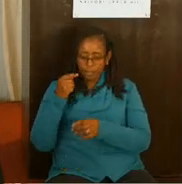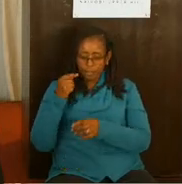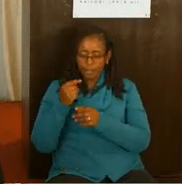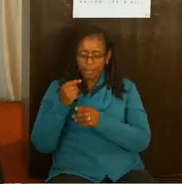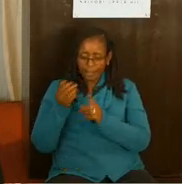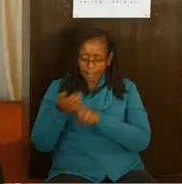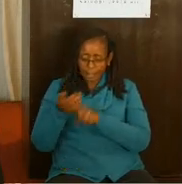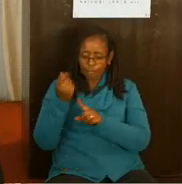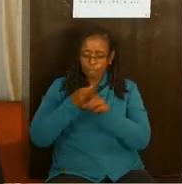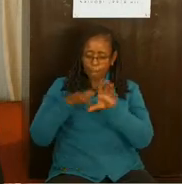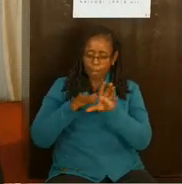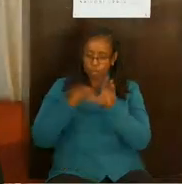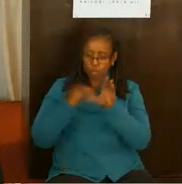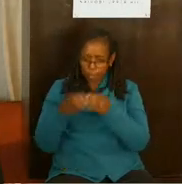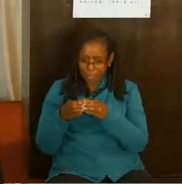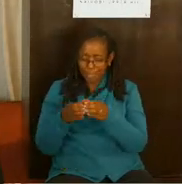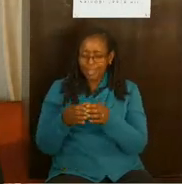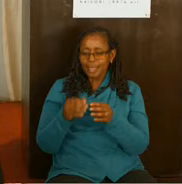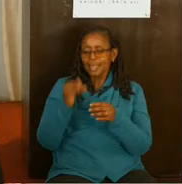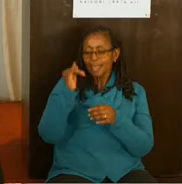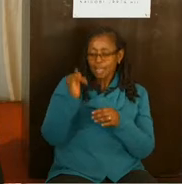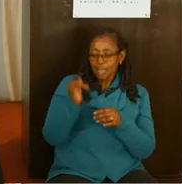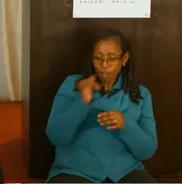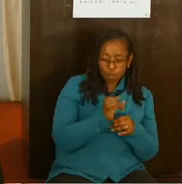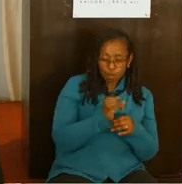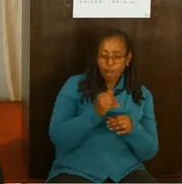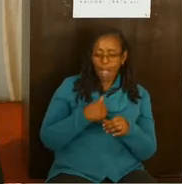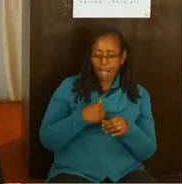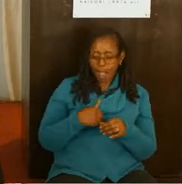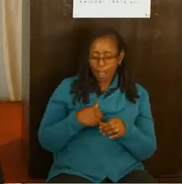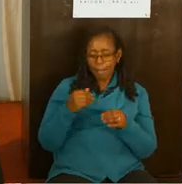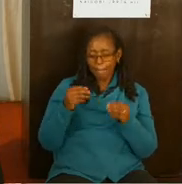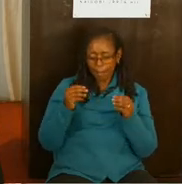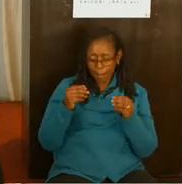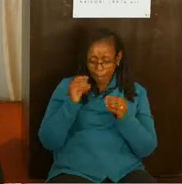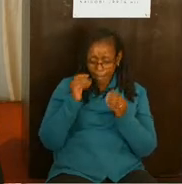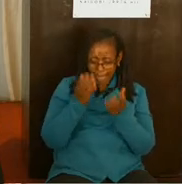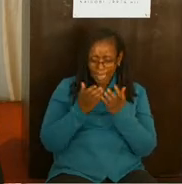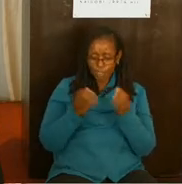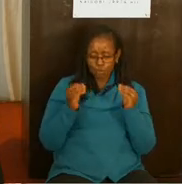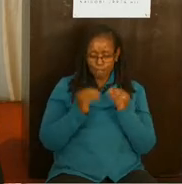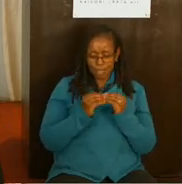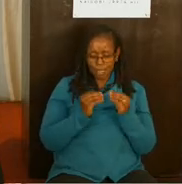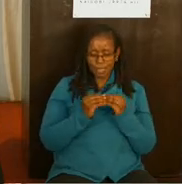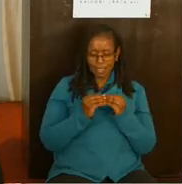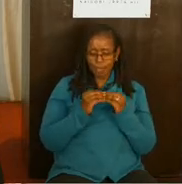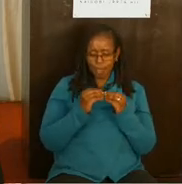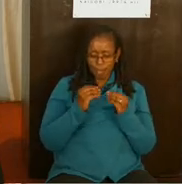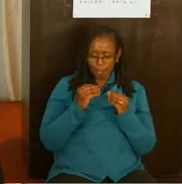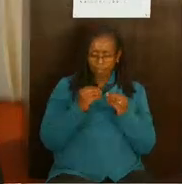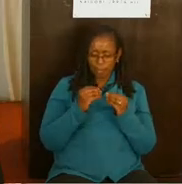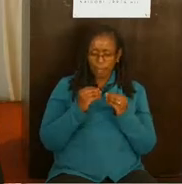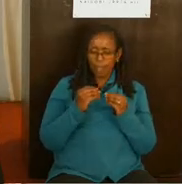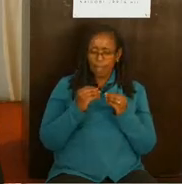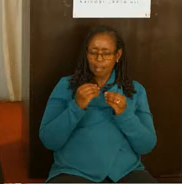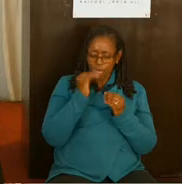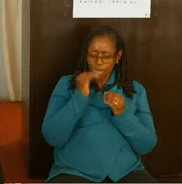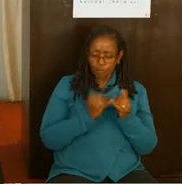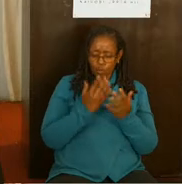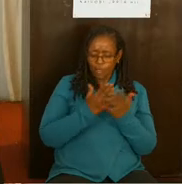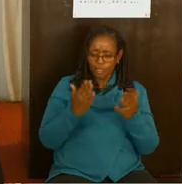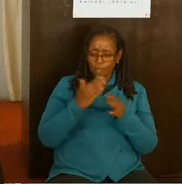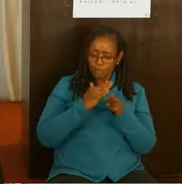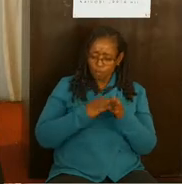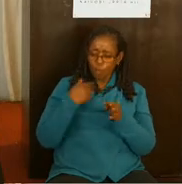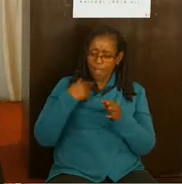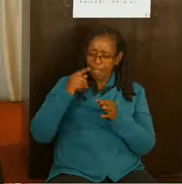community individual obligations must be met before we can claim a portion from the community of which he is we